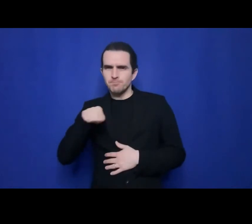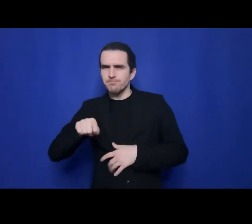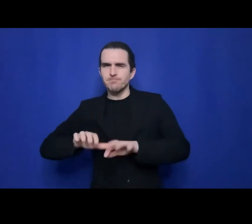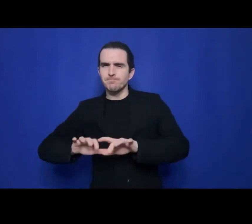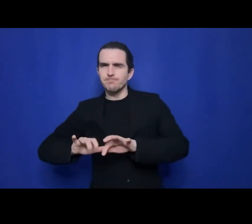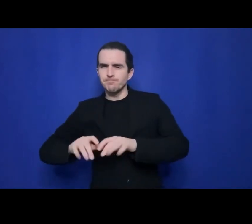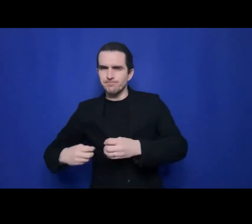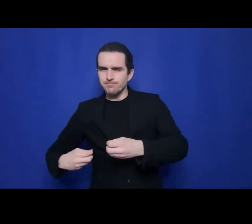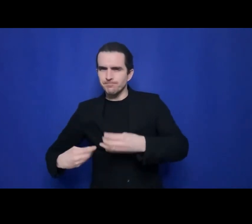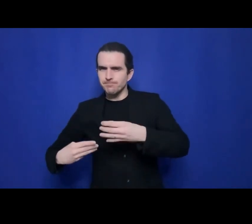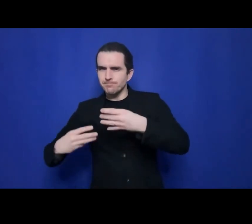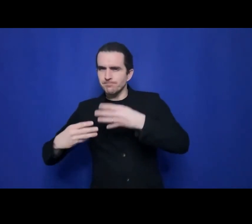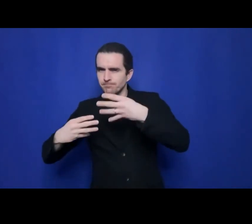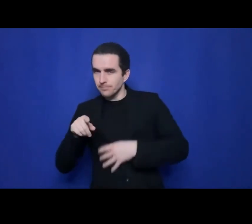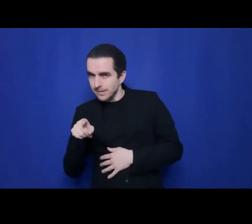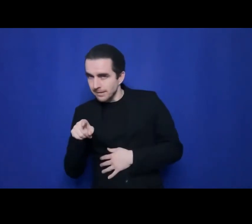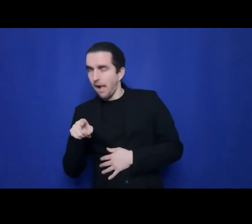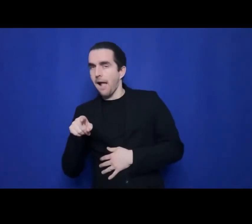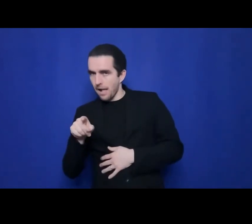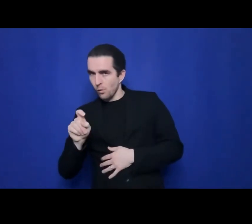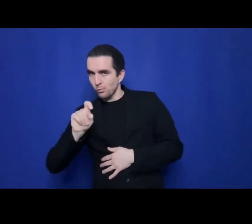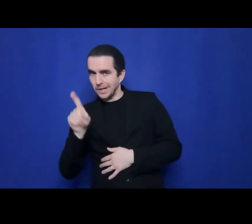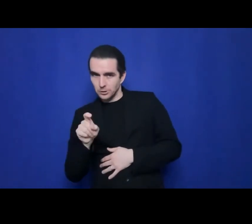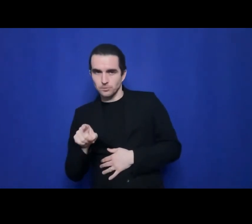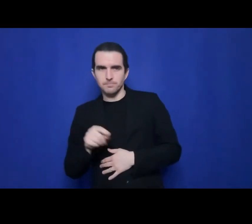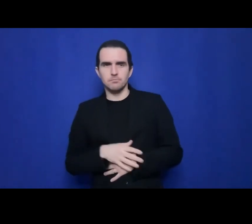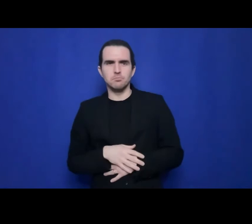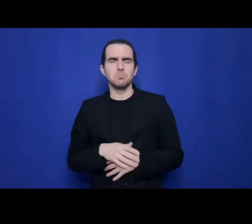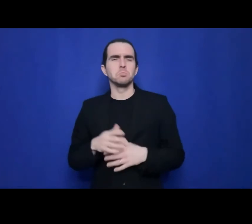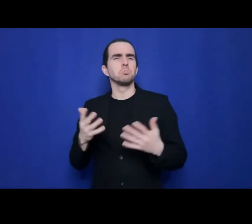like to happen in the next 10 years, approximately?